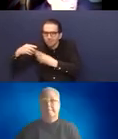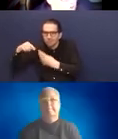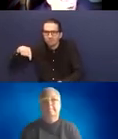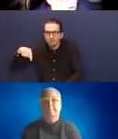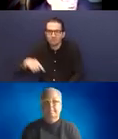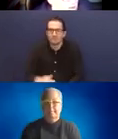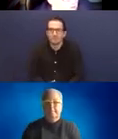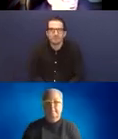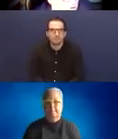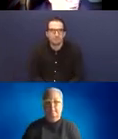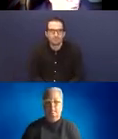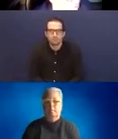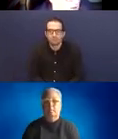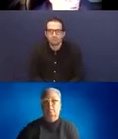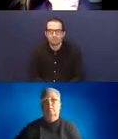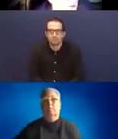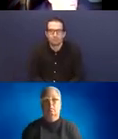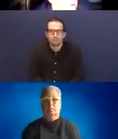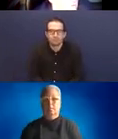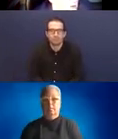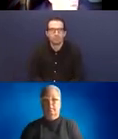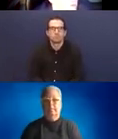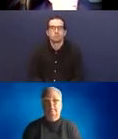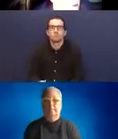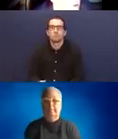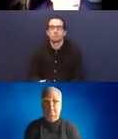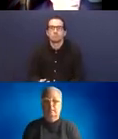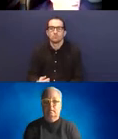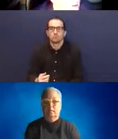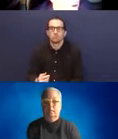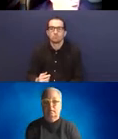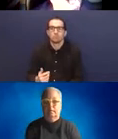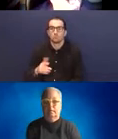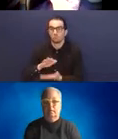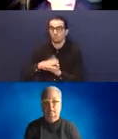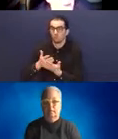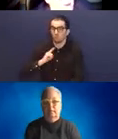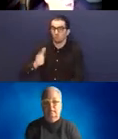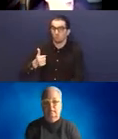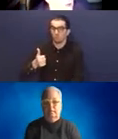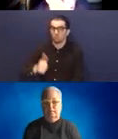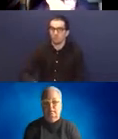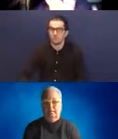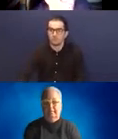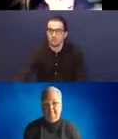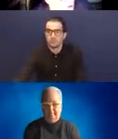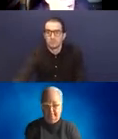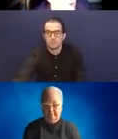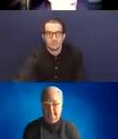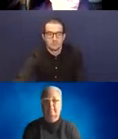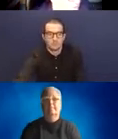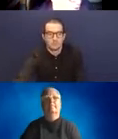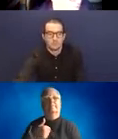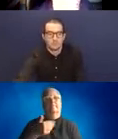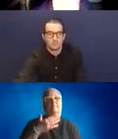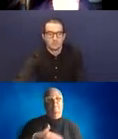important to break these figures down by different types of impairments, and why do you think that is? So I'll say that again. And could you put answers in the